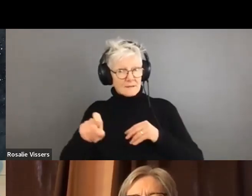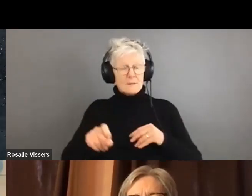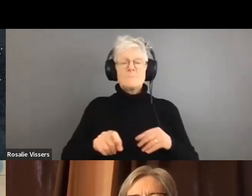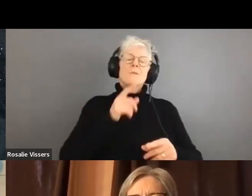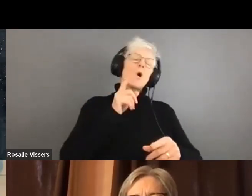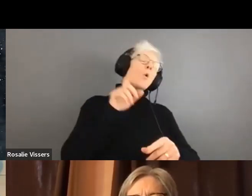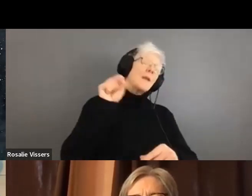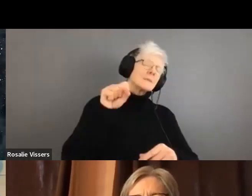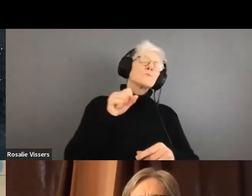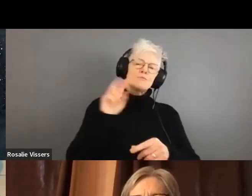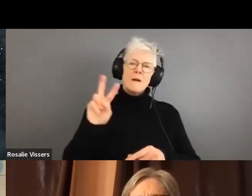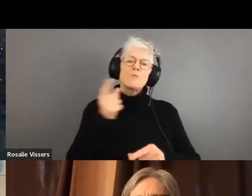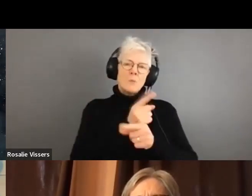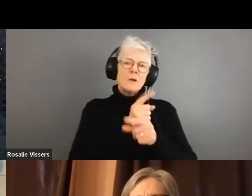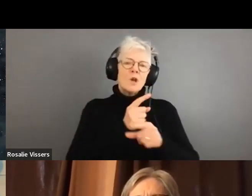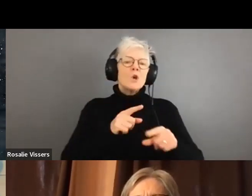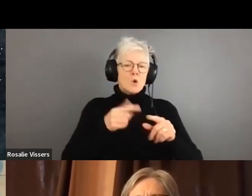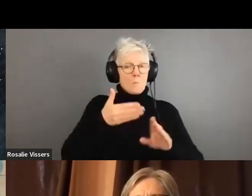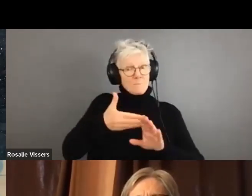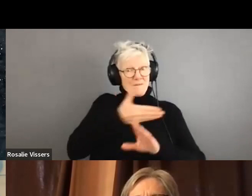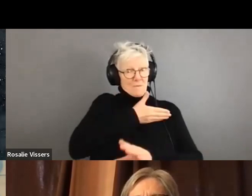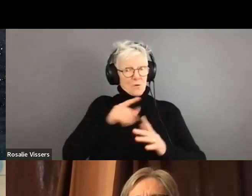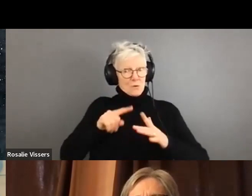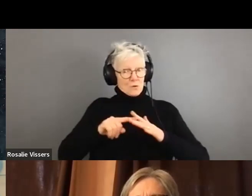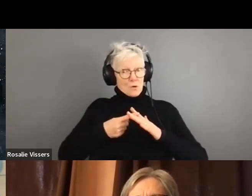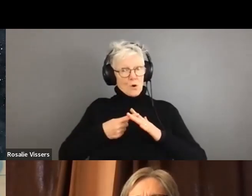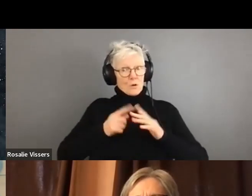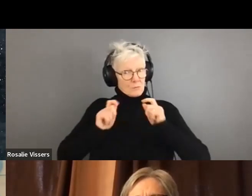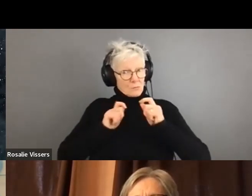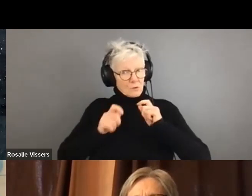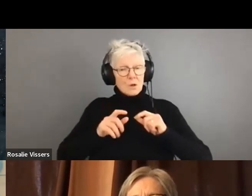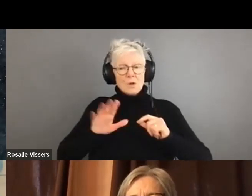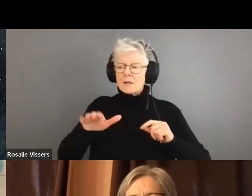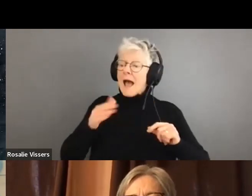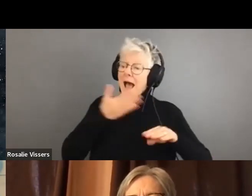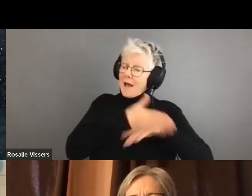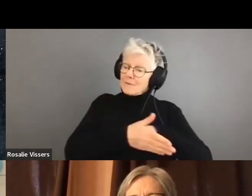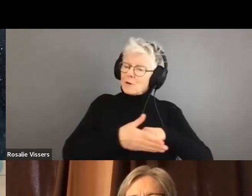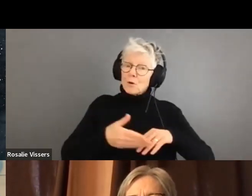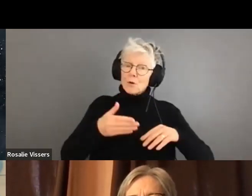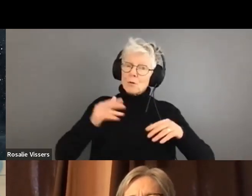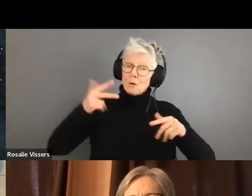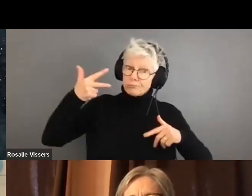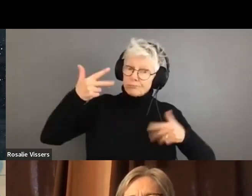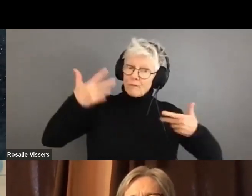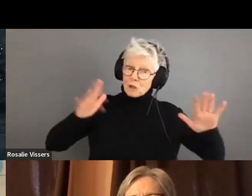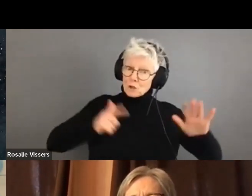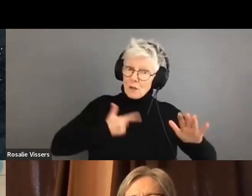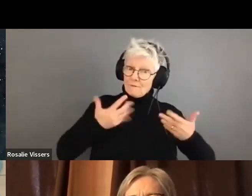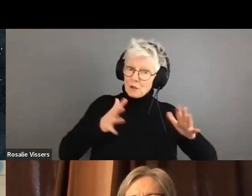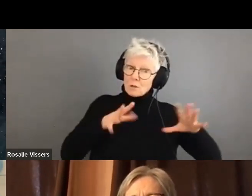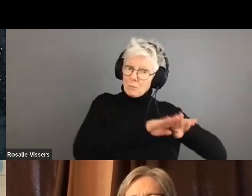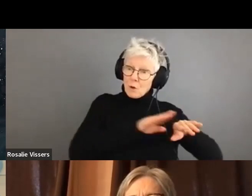thing too. When you're doing a show, ask them before they start, are you available to stay on for a few minutes after the show finishes, just to make sure